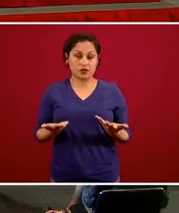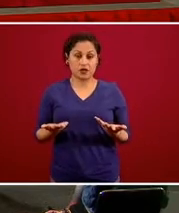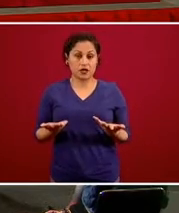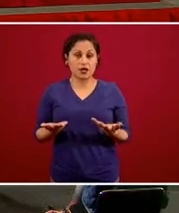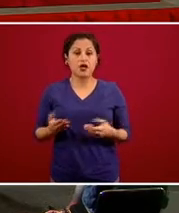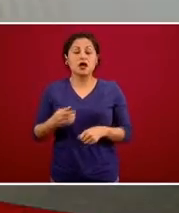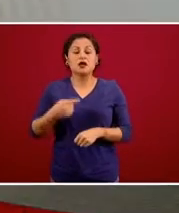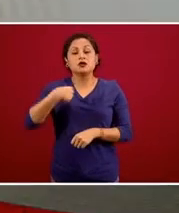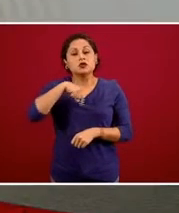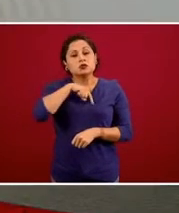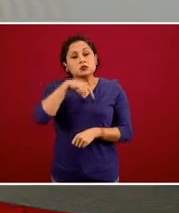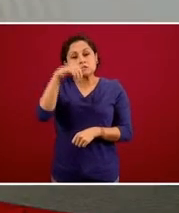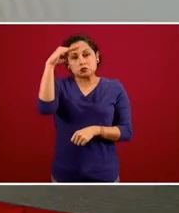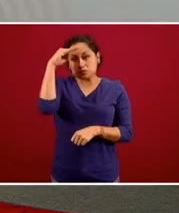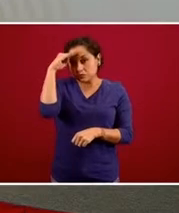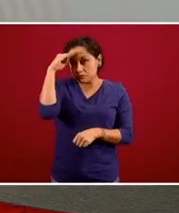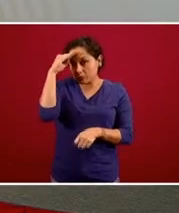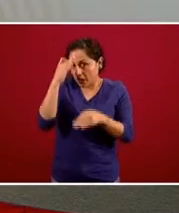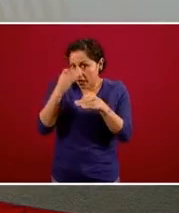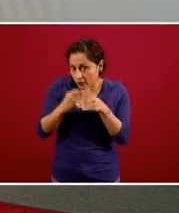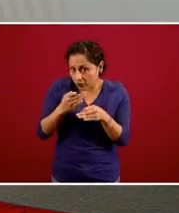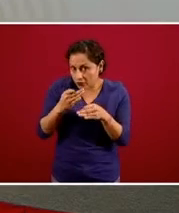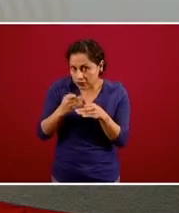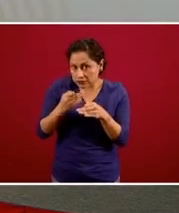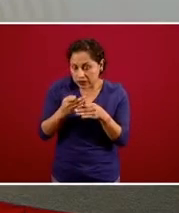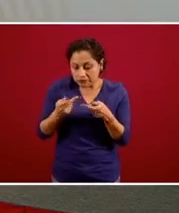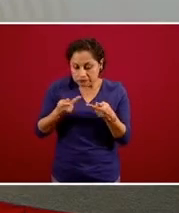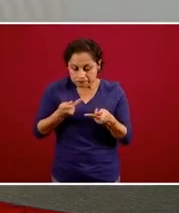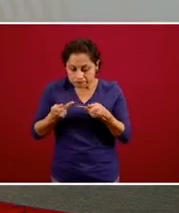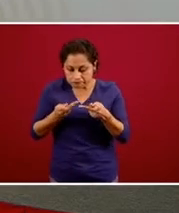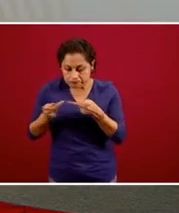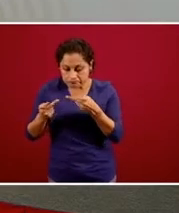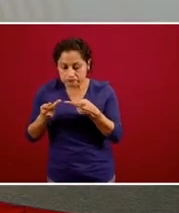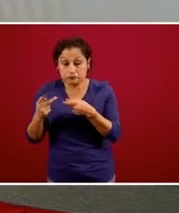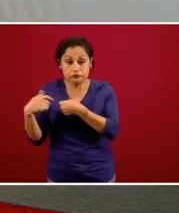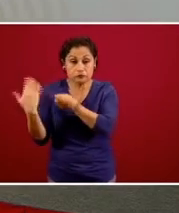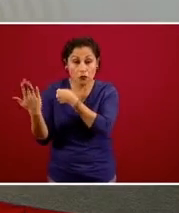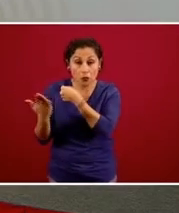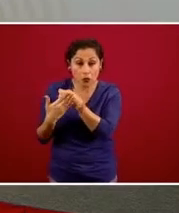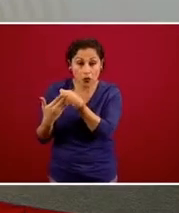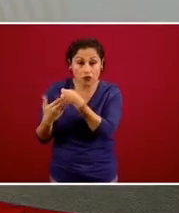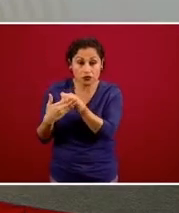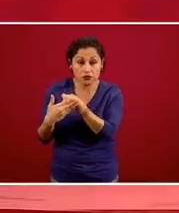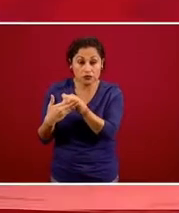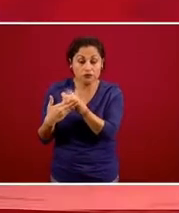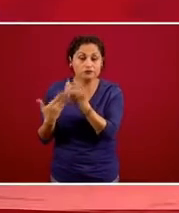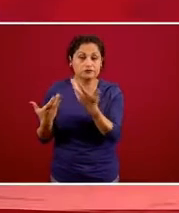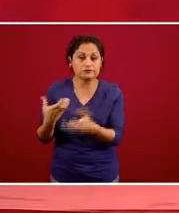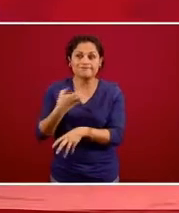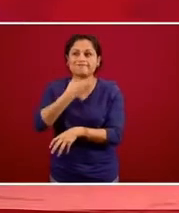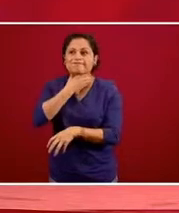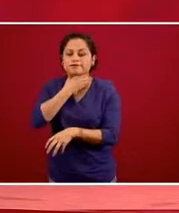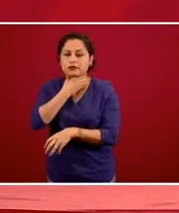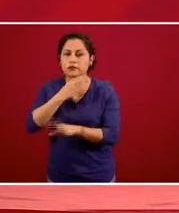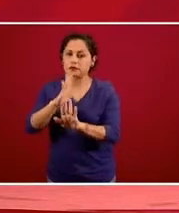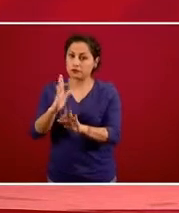So what is the plan in case that we have a saturation?